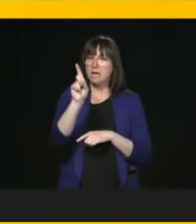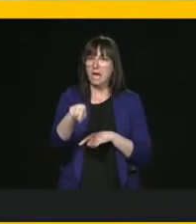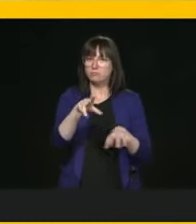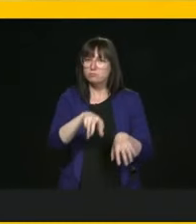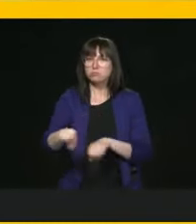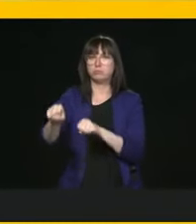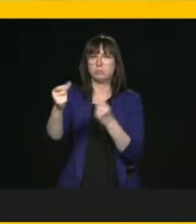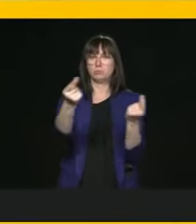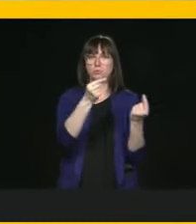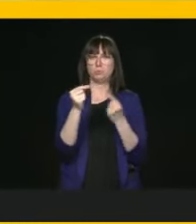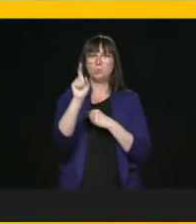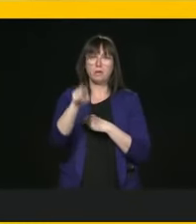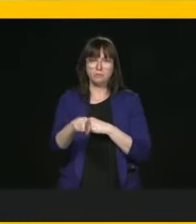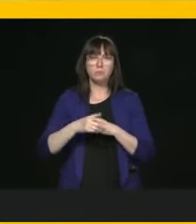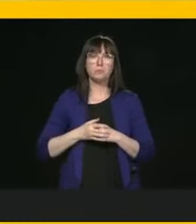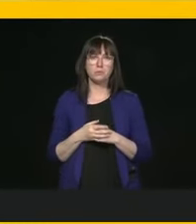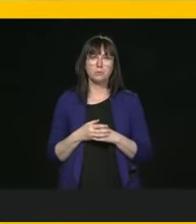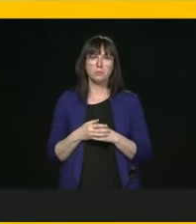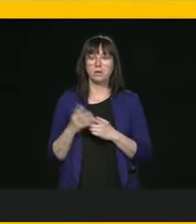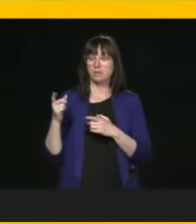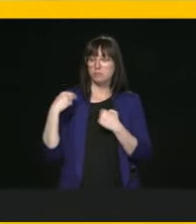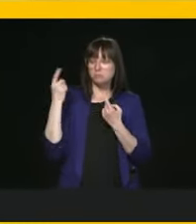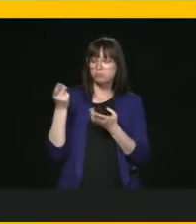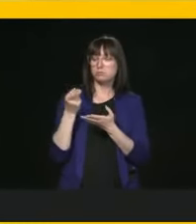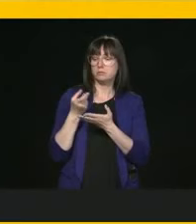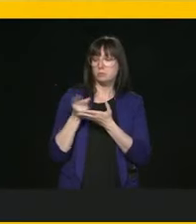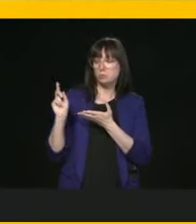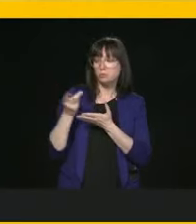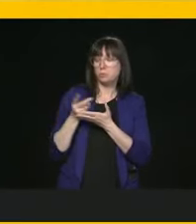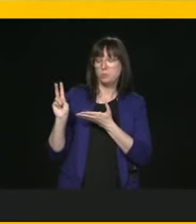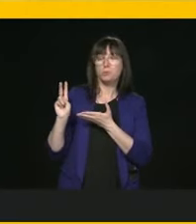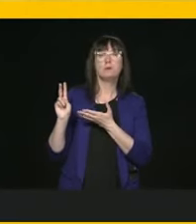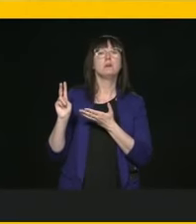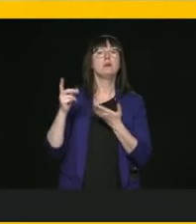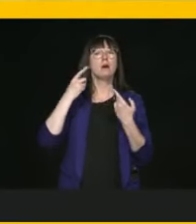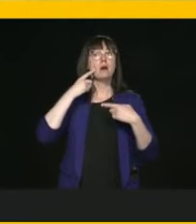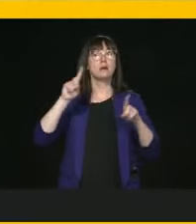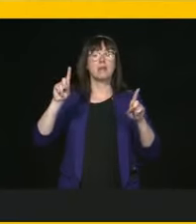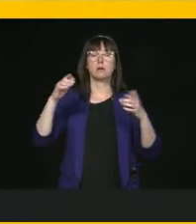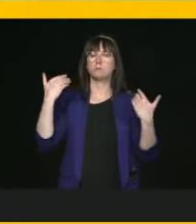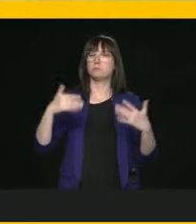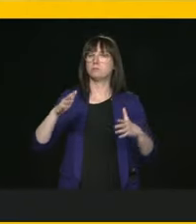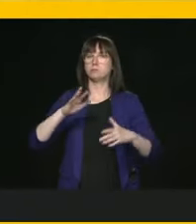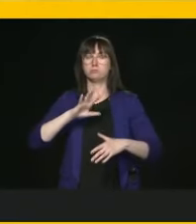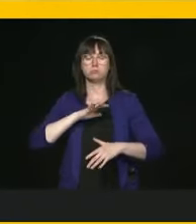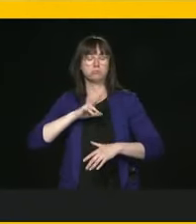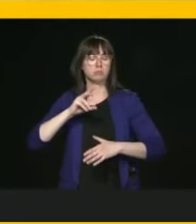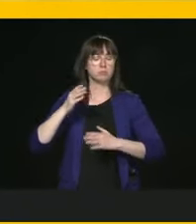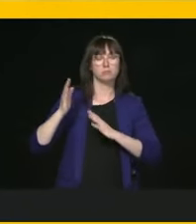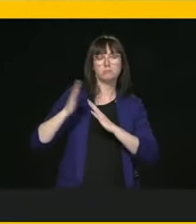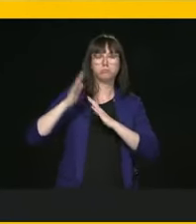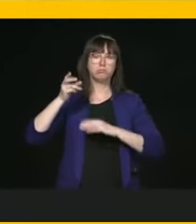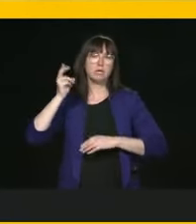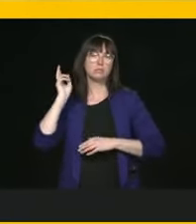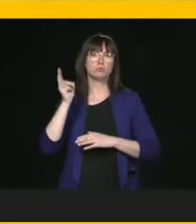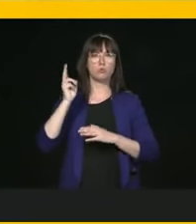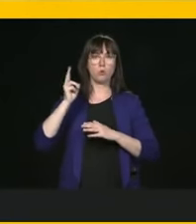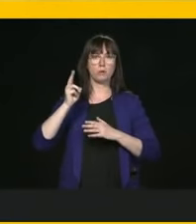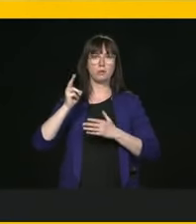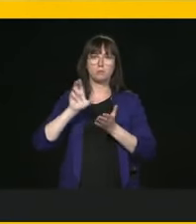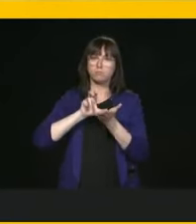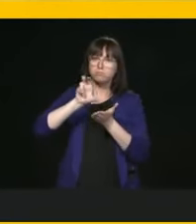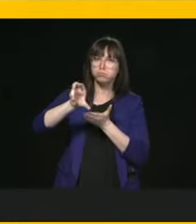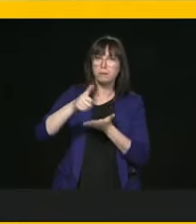recent weeks, we have announced historic measures to help you to get through this crisis, with the